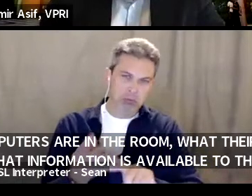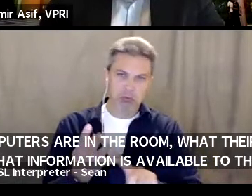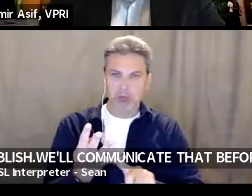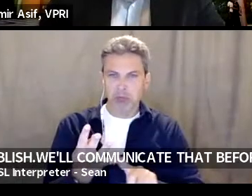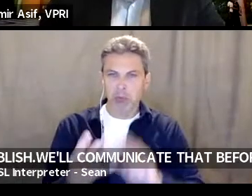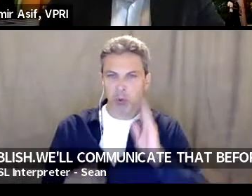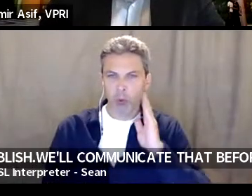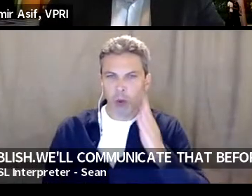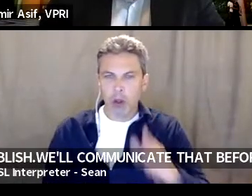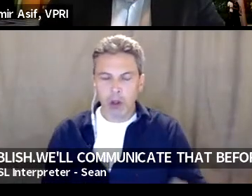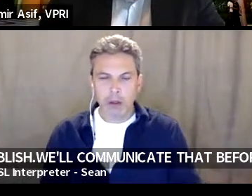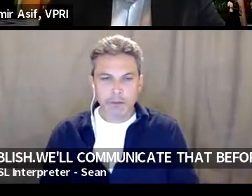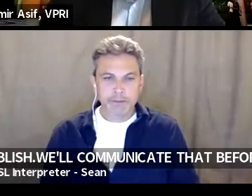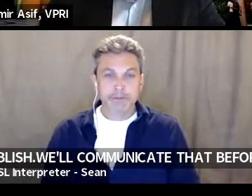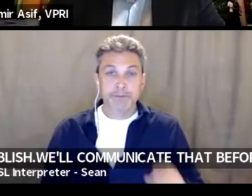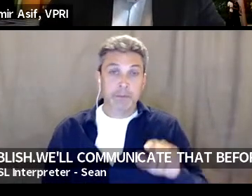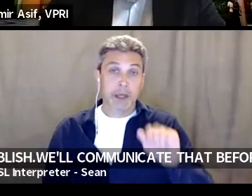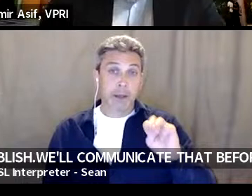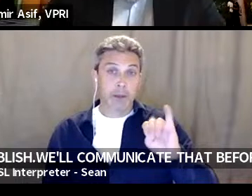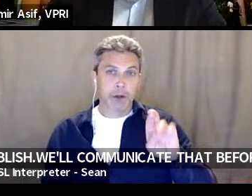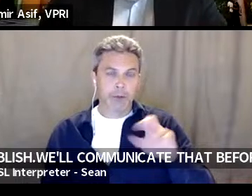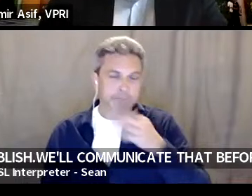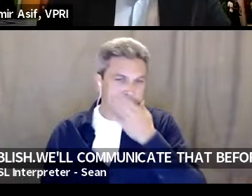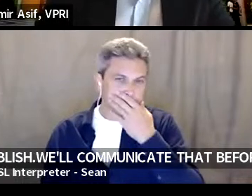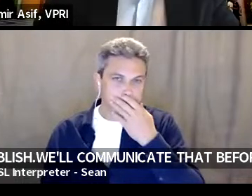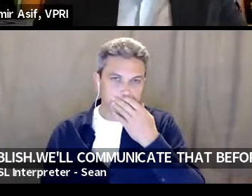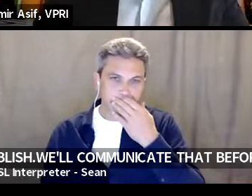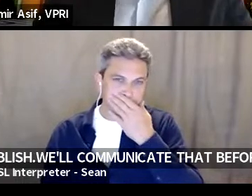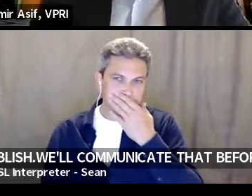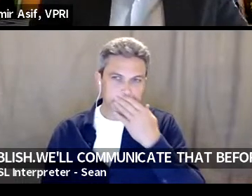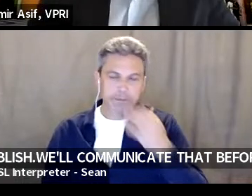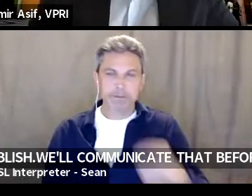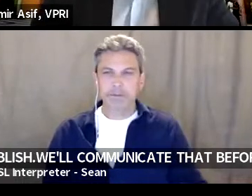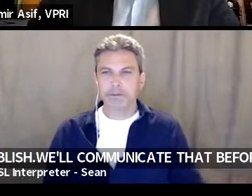It's like Amir might have something to add as well.